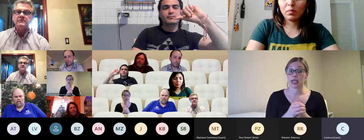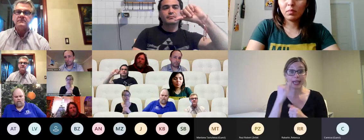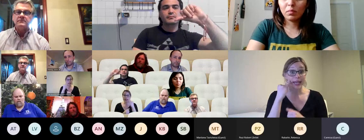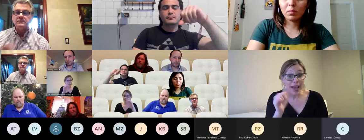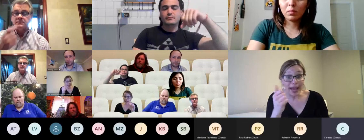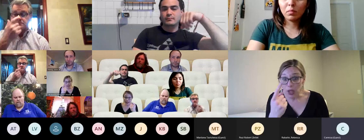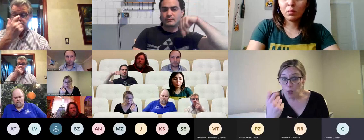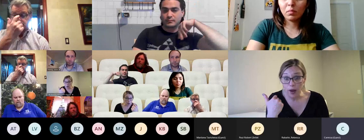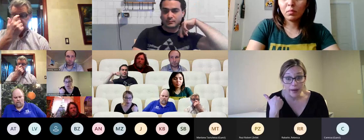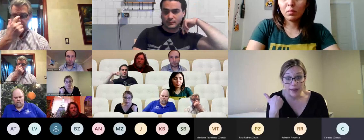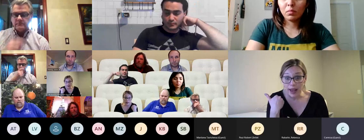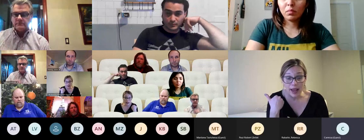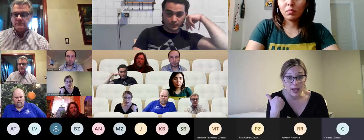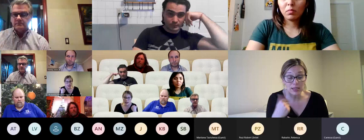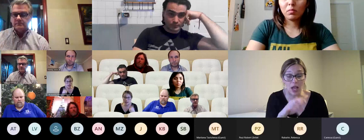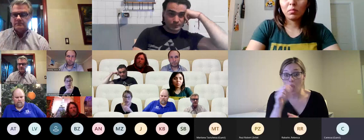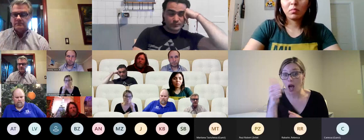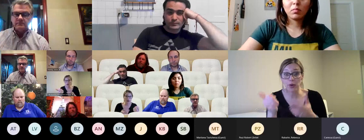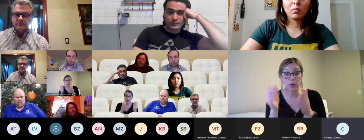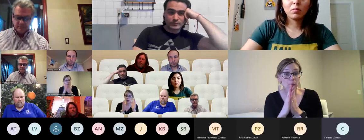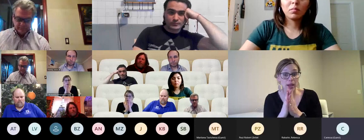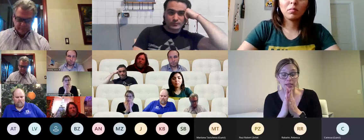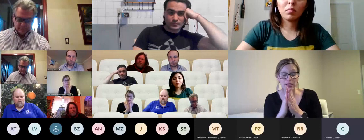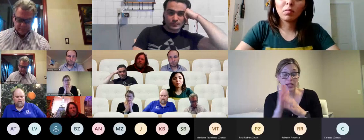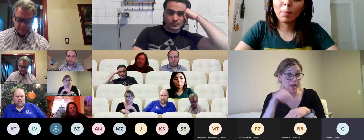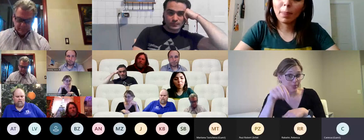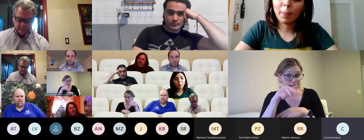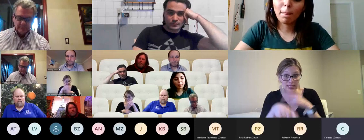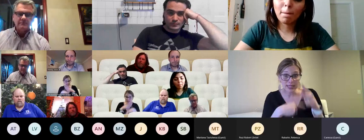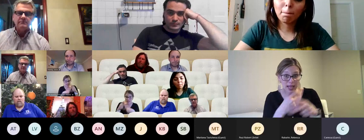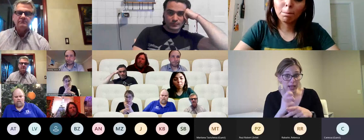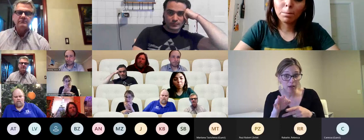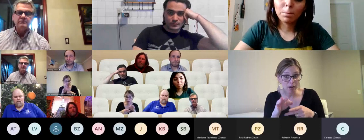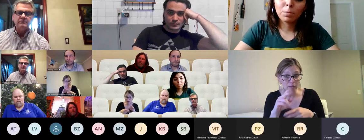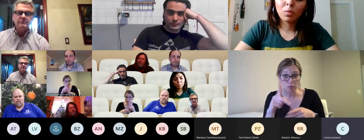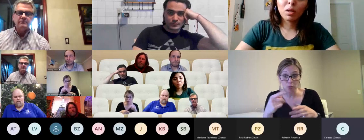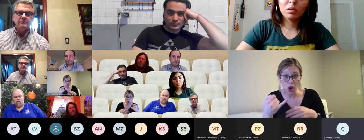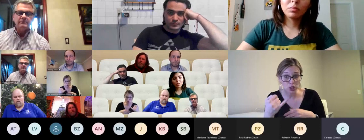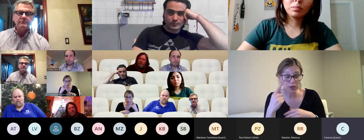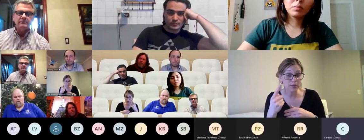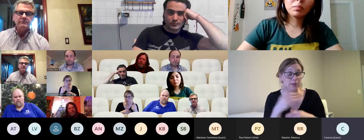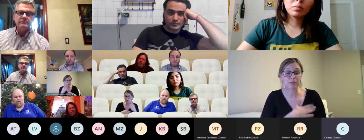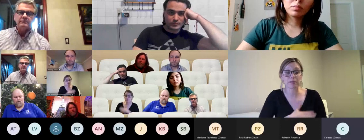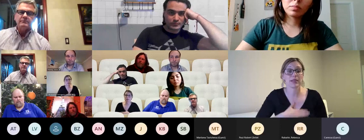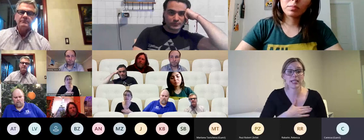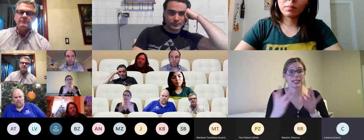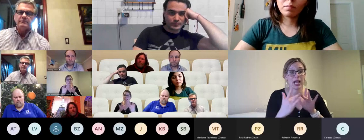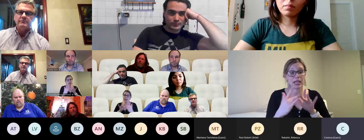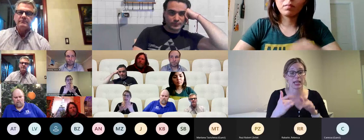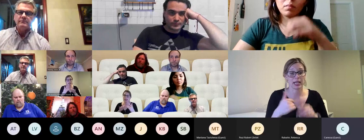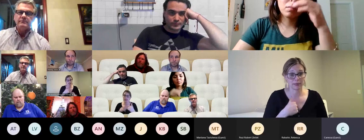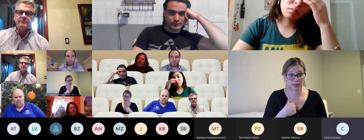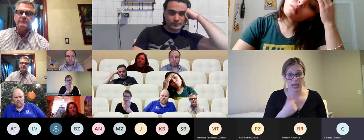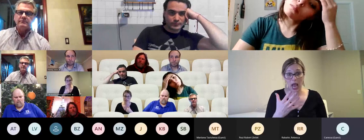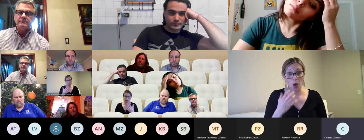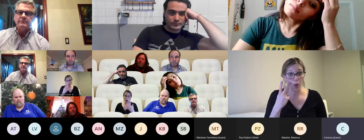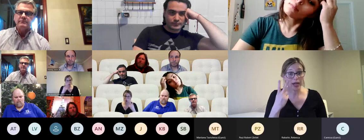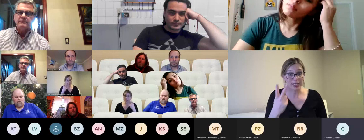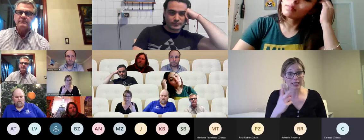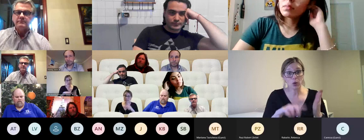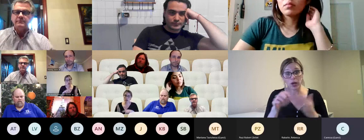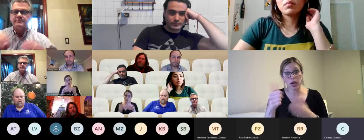any other requests on this particular project, please reach out to me. As I said, I'd really like to see what other people had